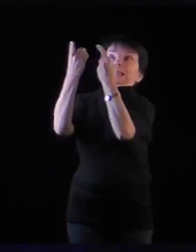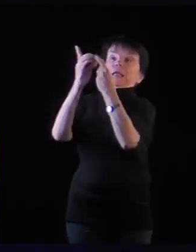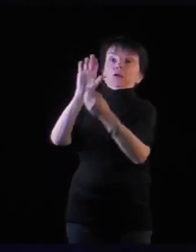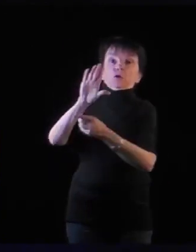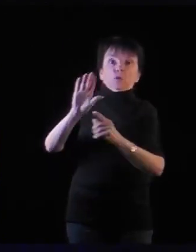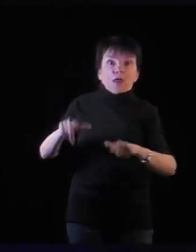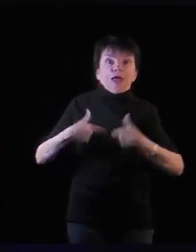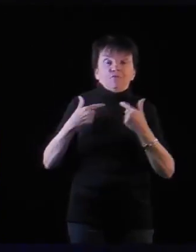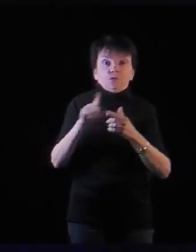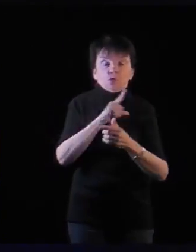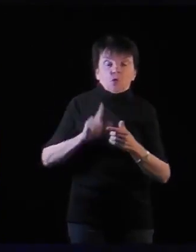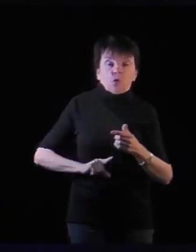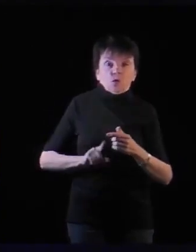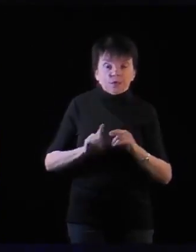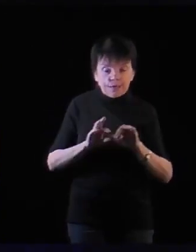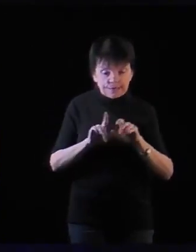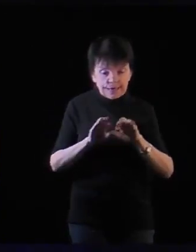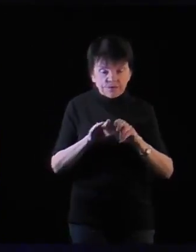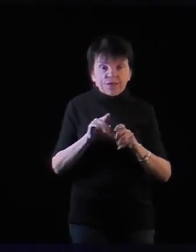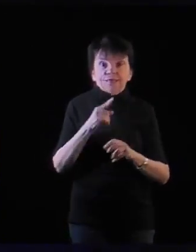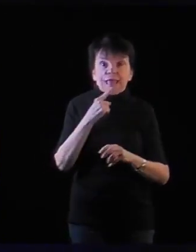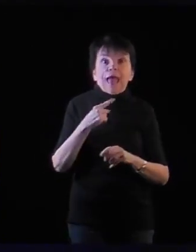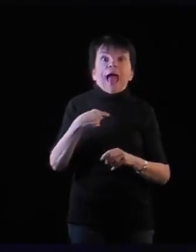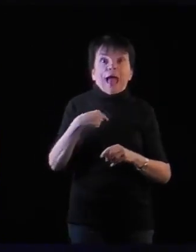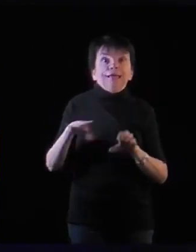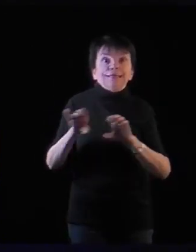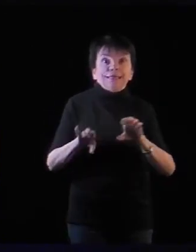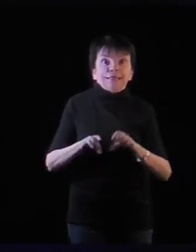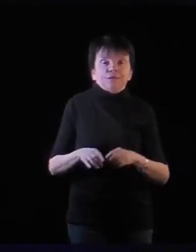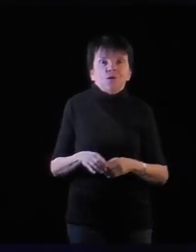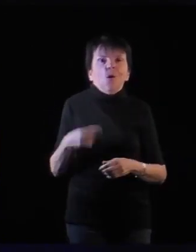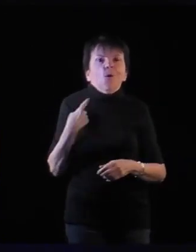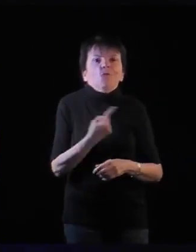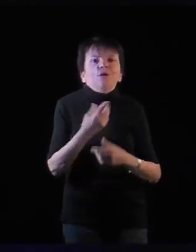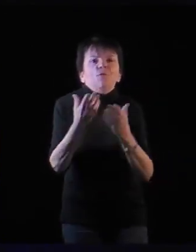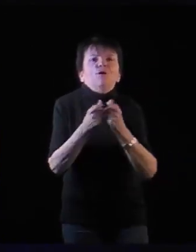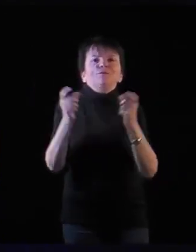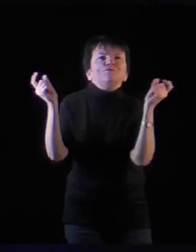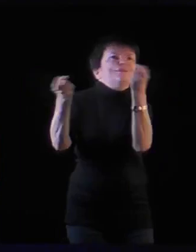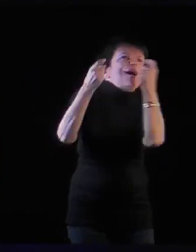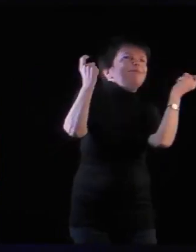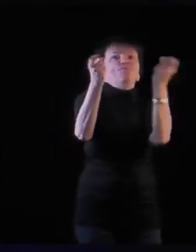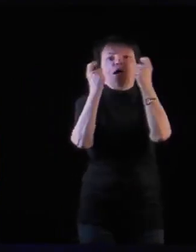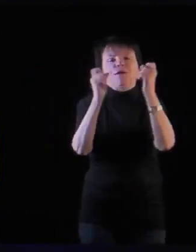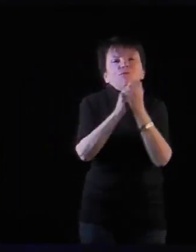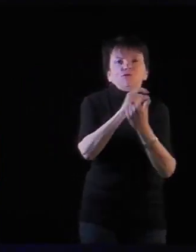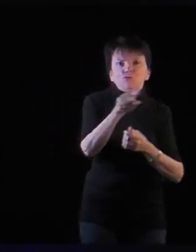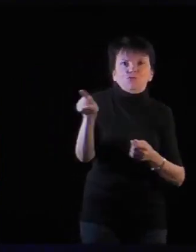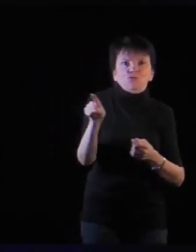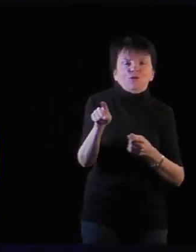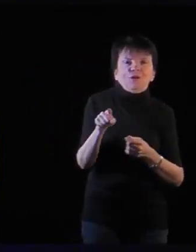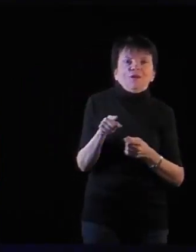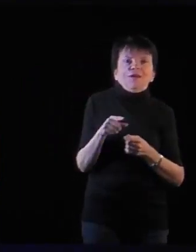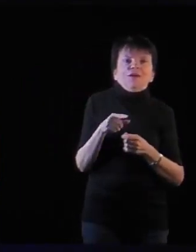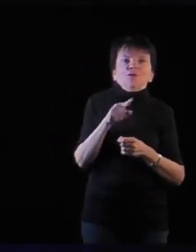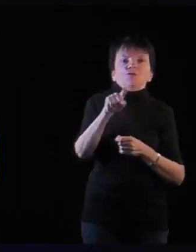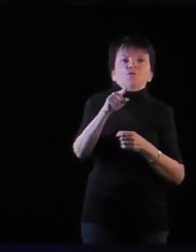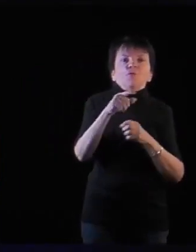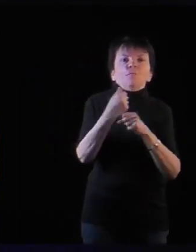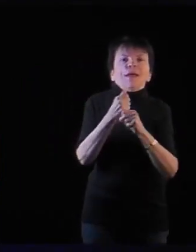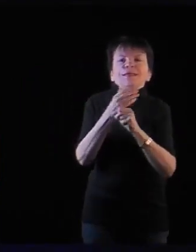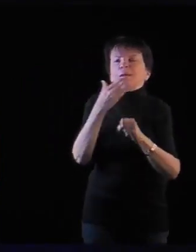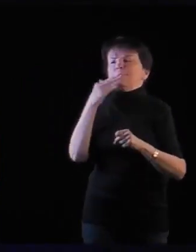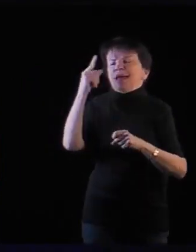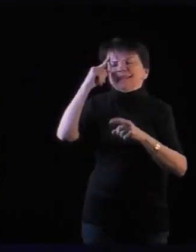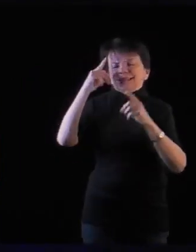it. You made that decision for Christ. We want to celebrate with you. We want to thank you for making the best decision you could ever make. Make